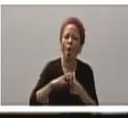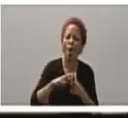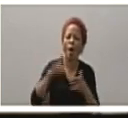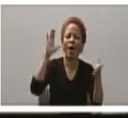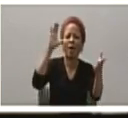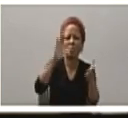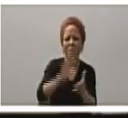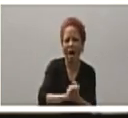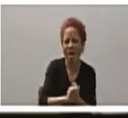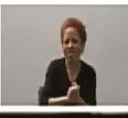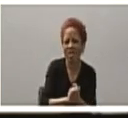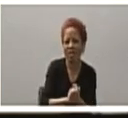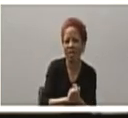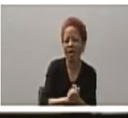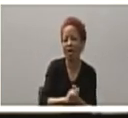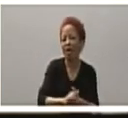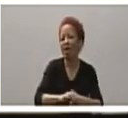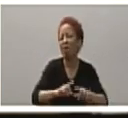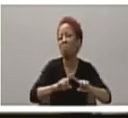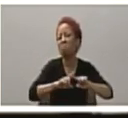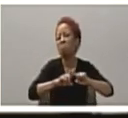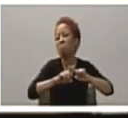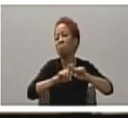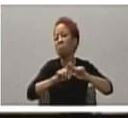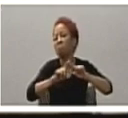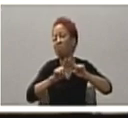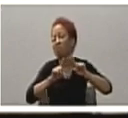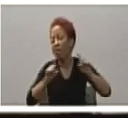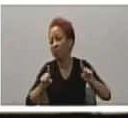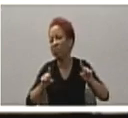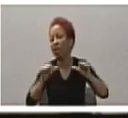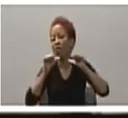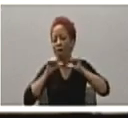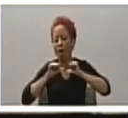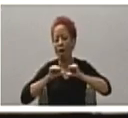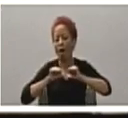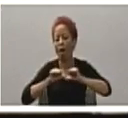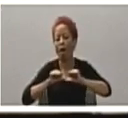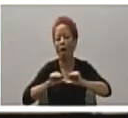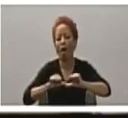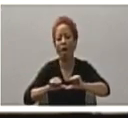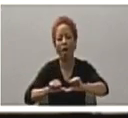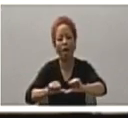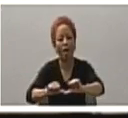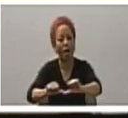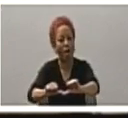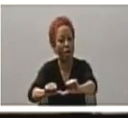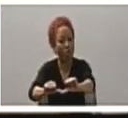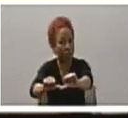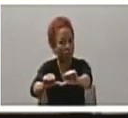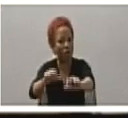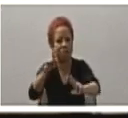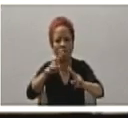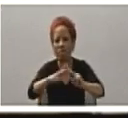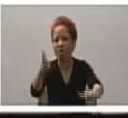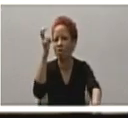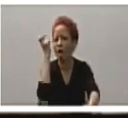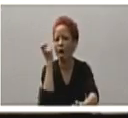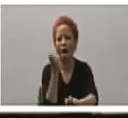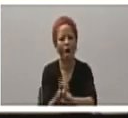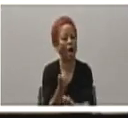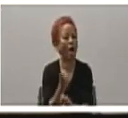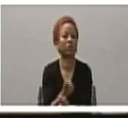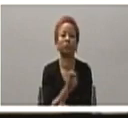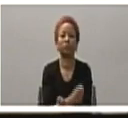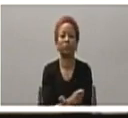It is much less easy to remain faithful up to the end, because we'll have always good